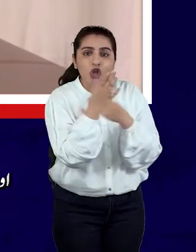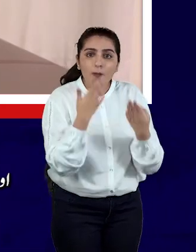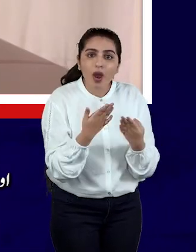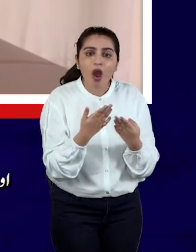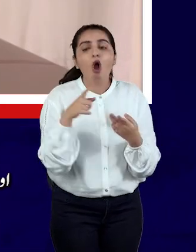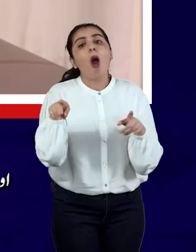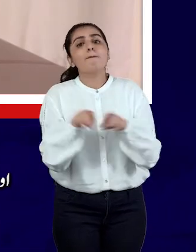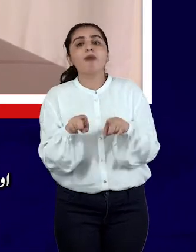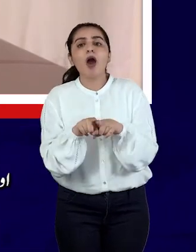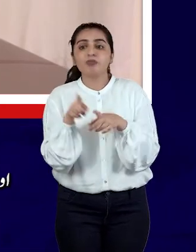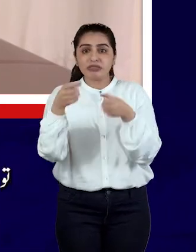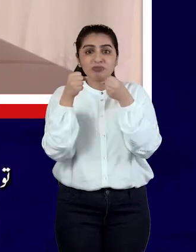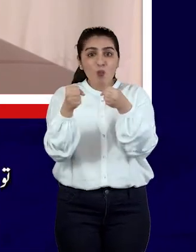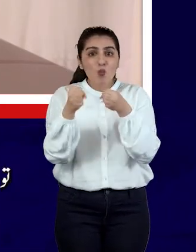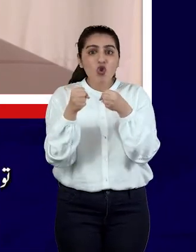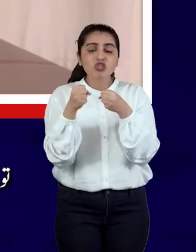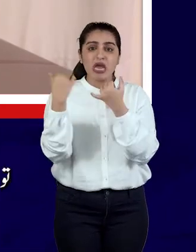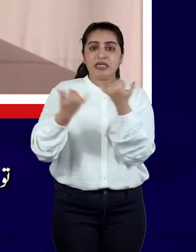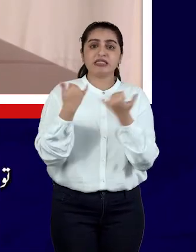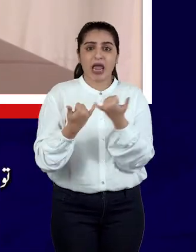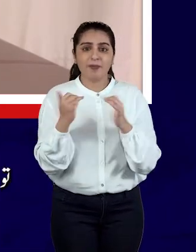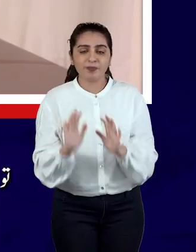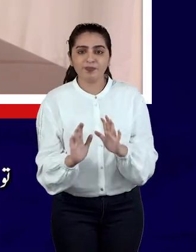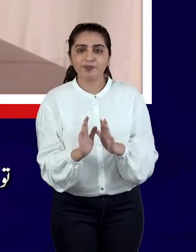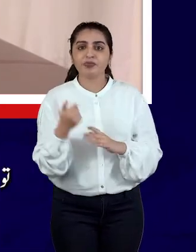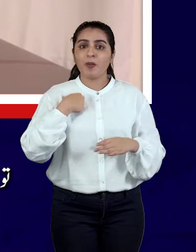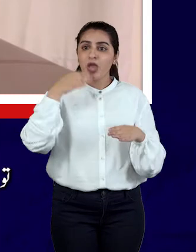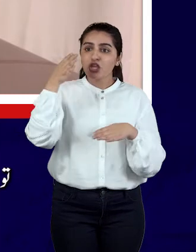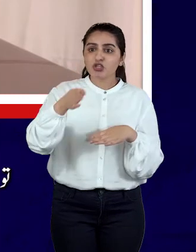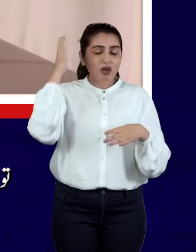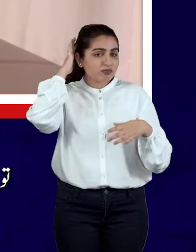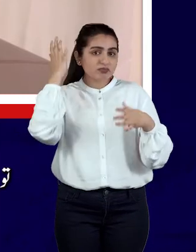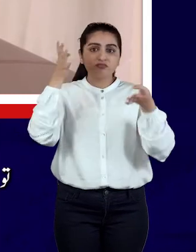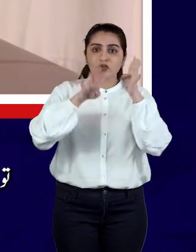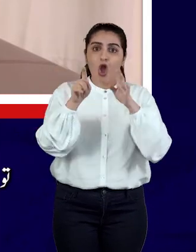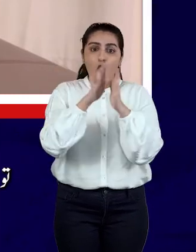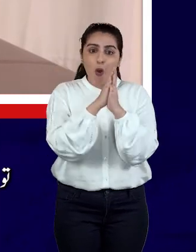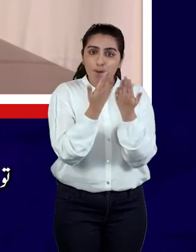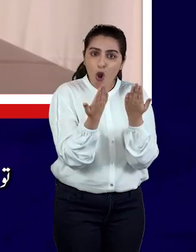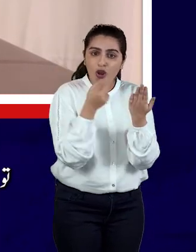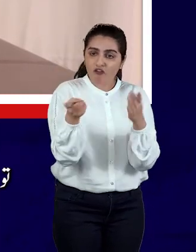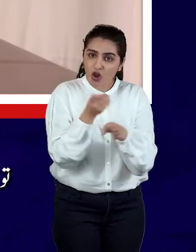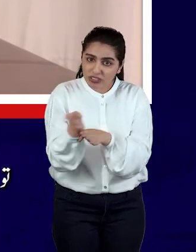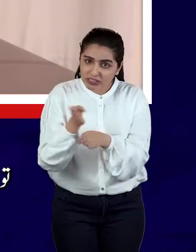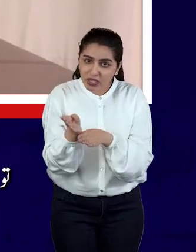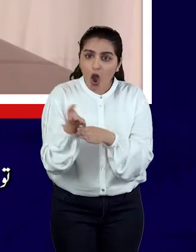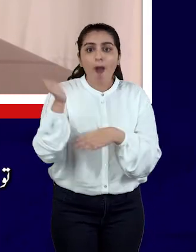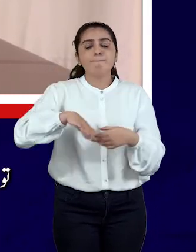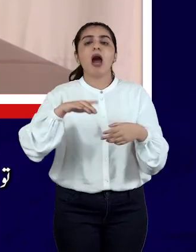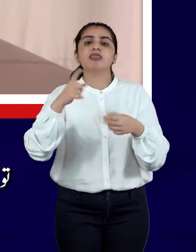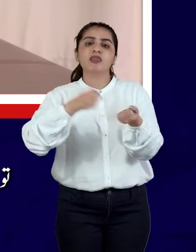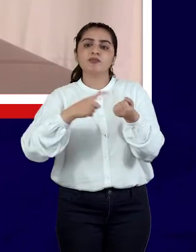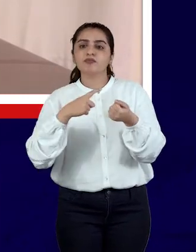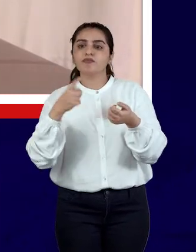a very complicated process. So it was my job to go there and teach them the theory of hairdressing, which is textbook, and then